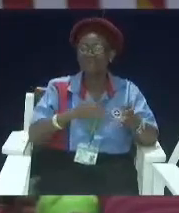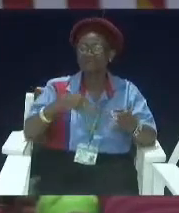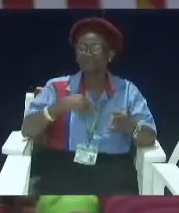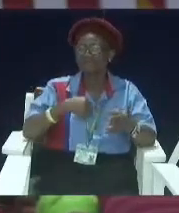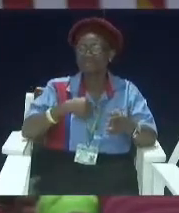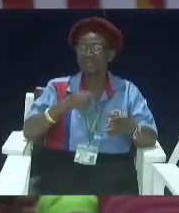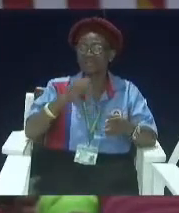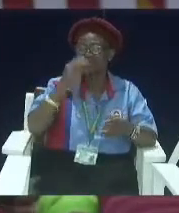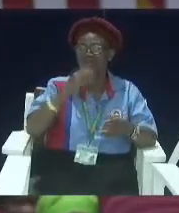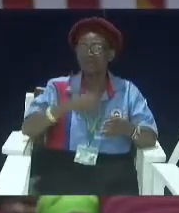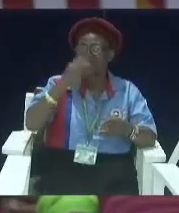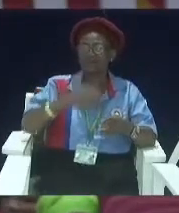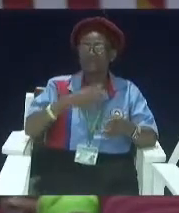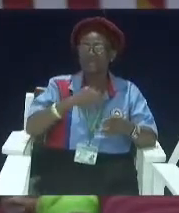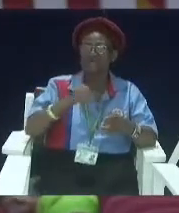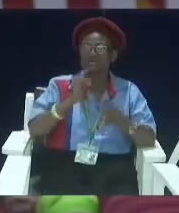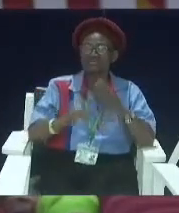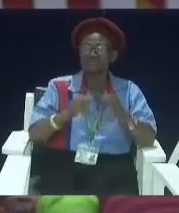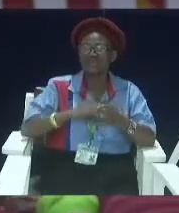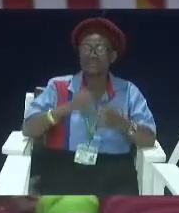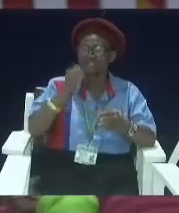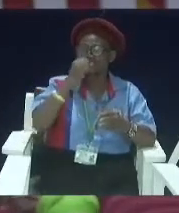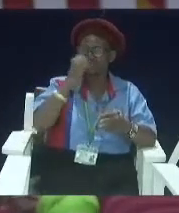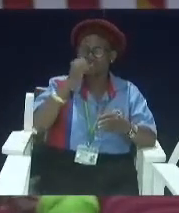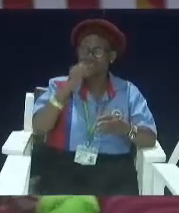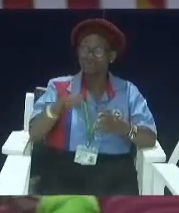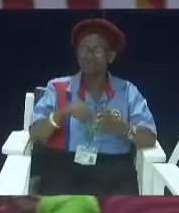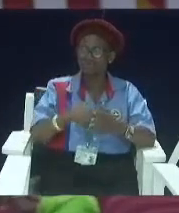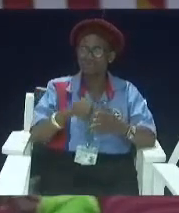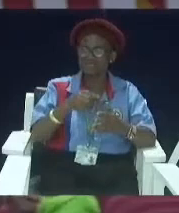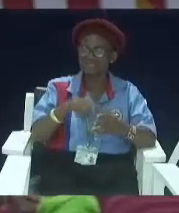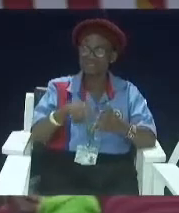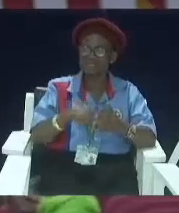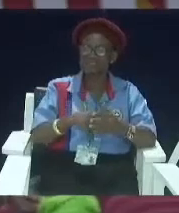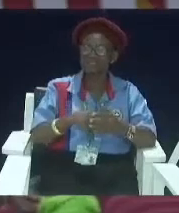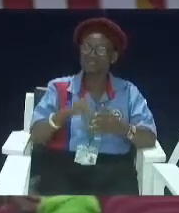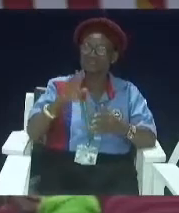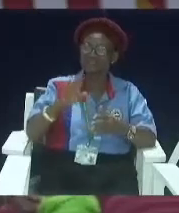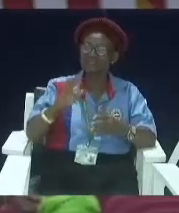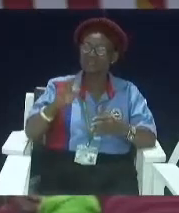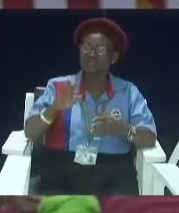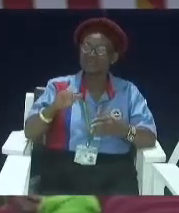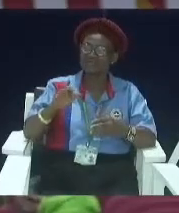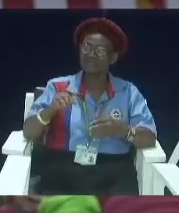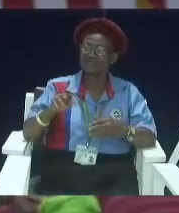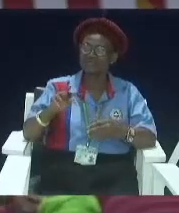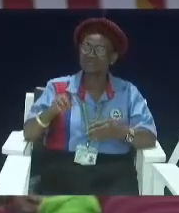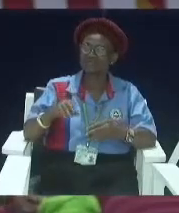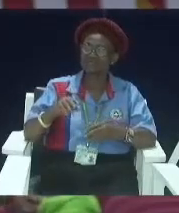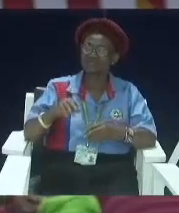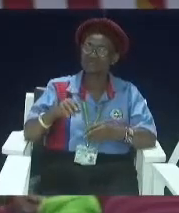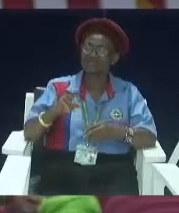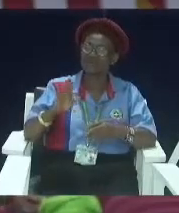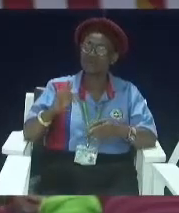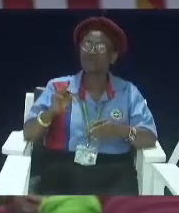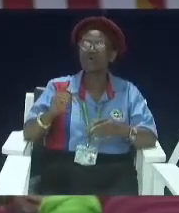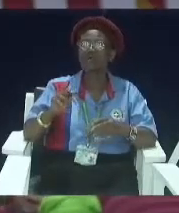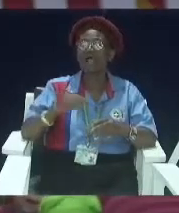If I eat with this 50 kobo, I won't have money to buy petrol for my